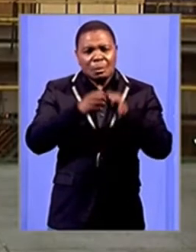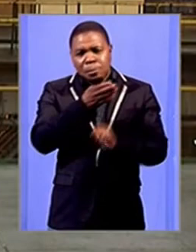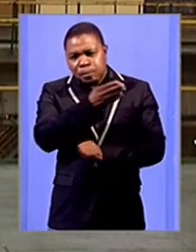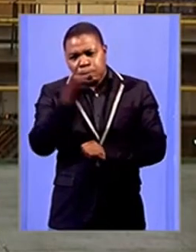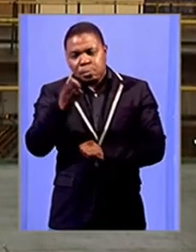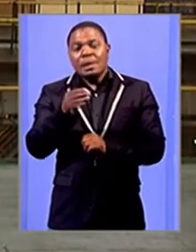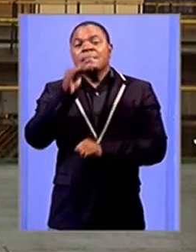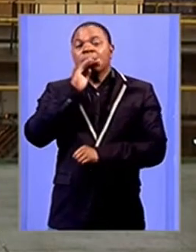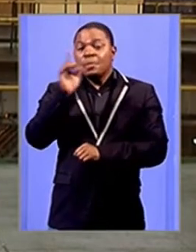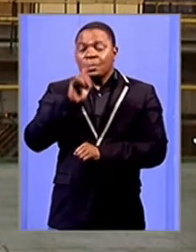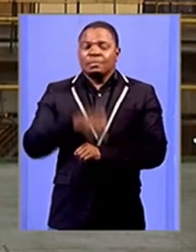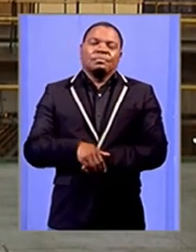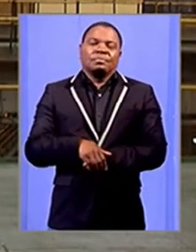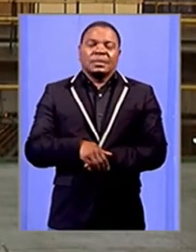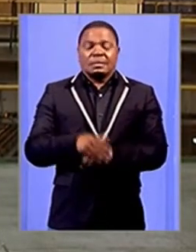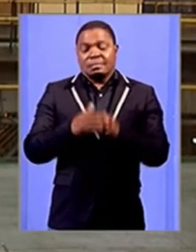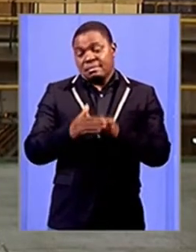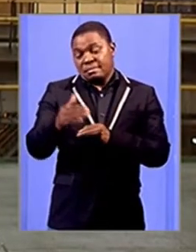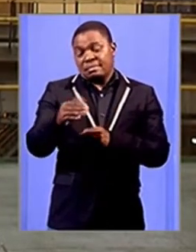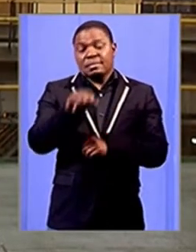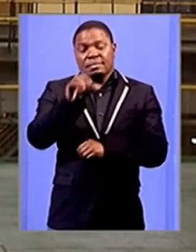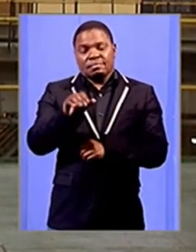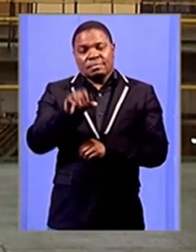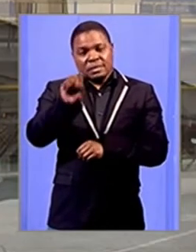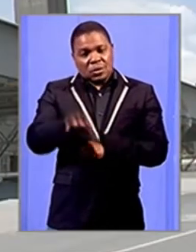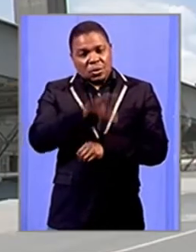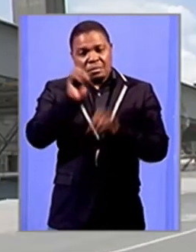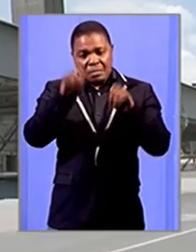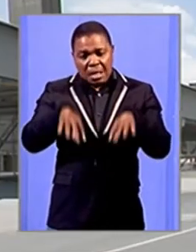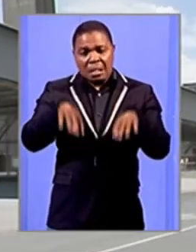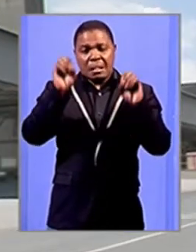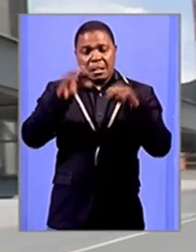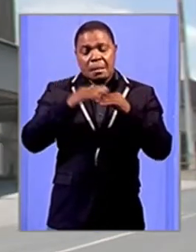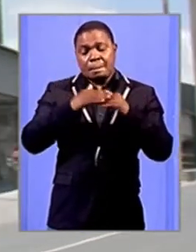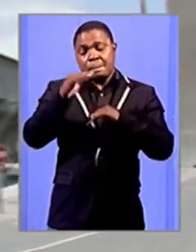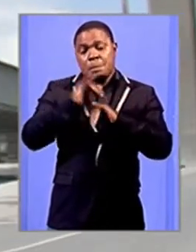kgonahalo e matla ya hore phepelo ya motlakase e tla kgaolwa haholo ho feta pele.